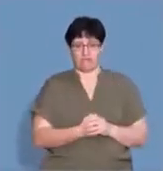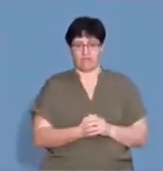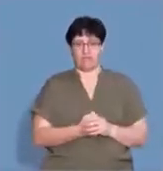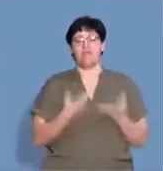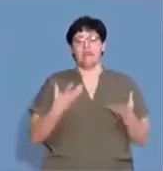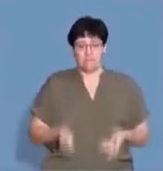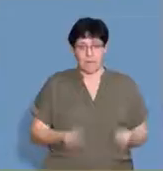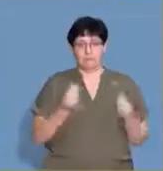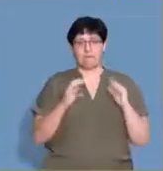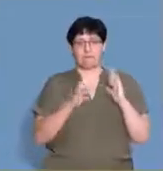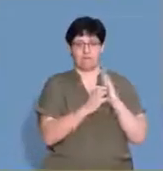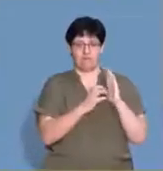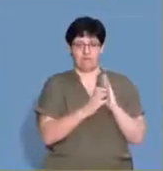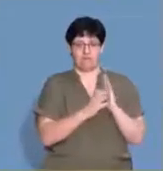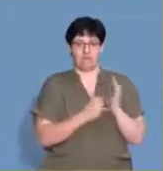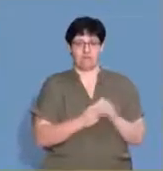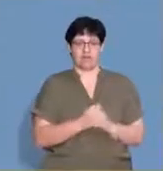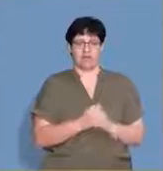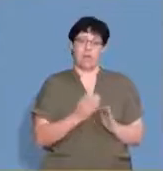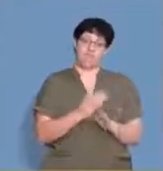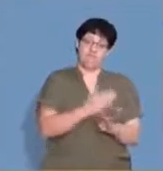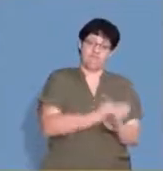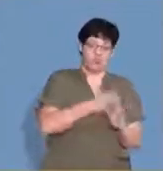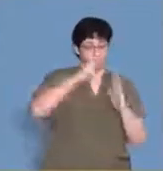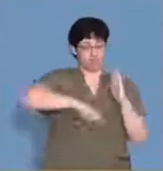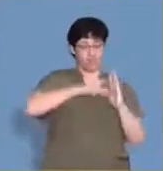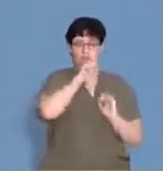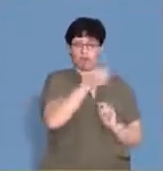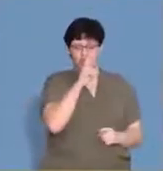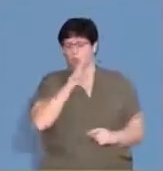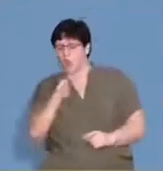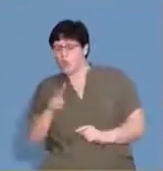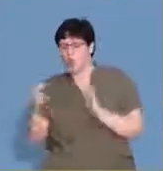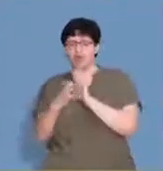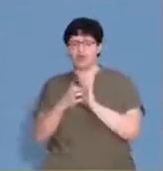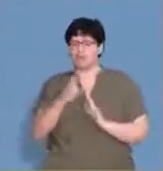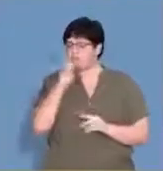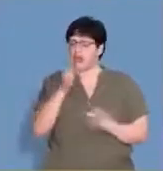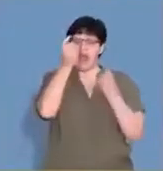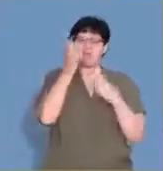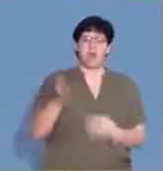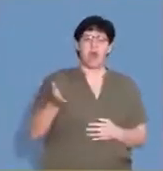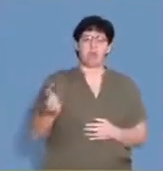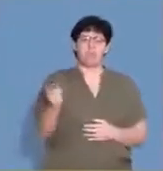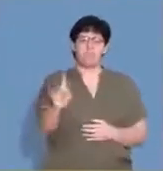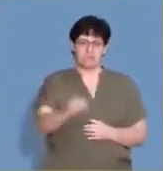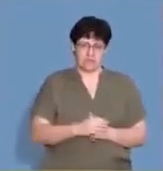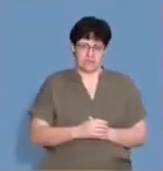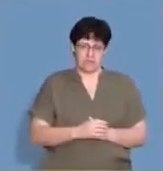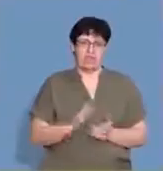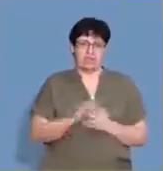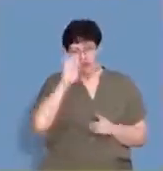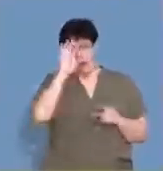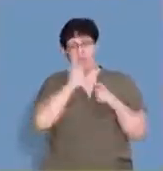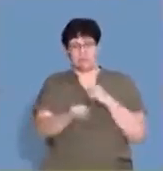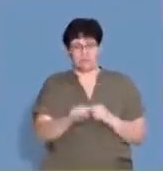whenever you get a graph, even before you actually read the question, just look at the graph, see what information you can get, and you'll probably guess